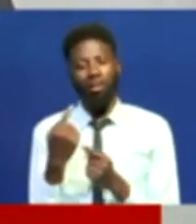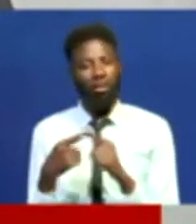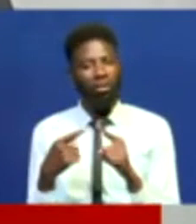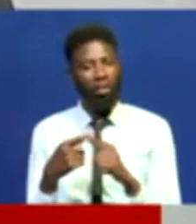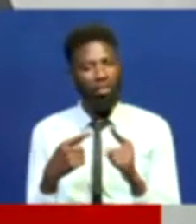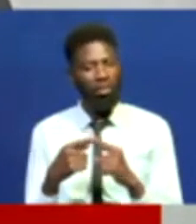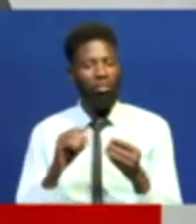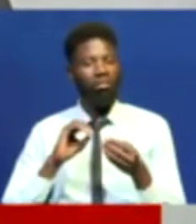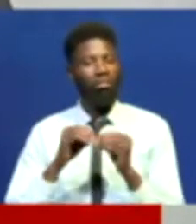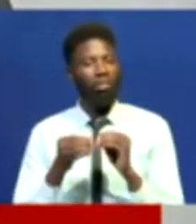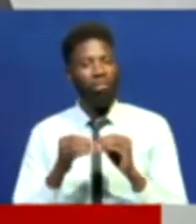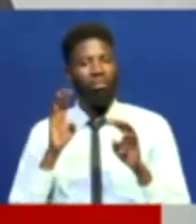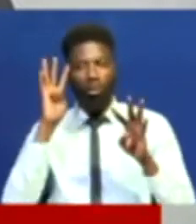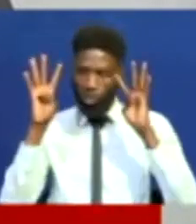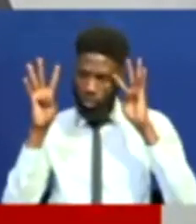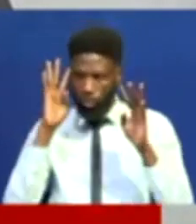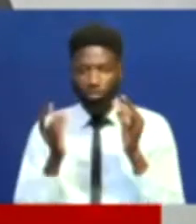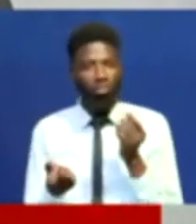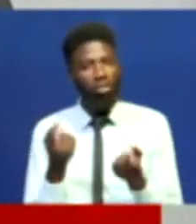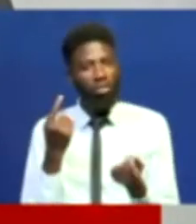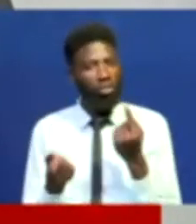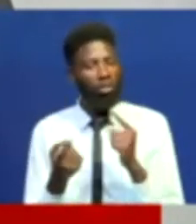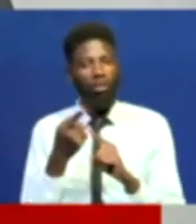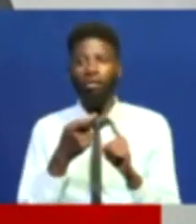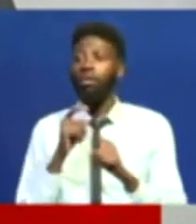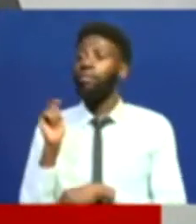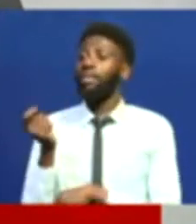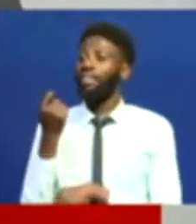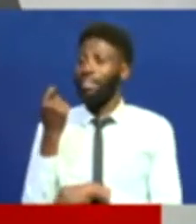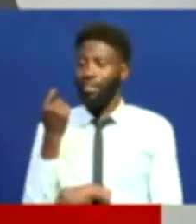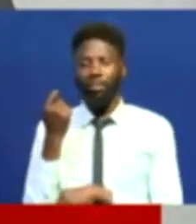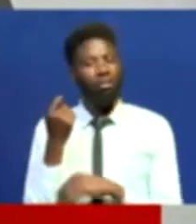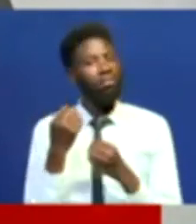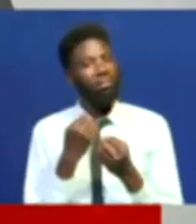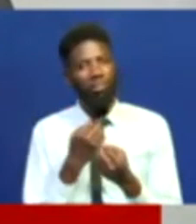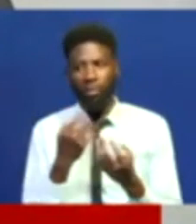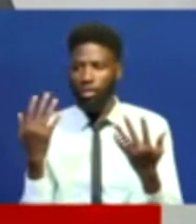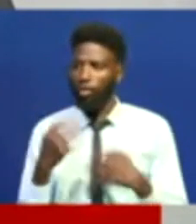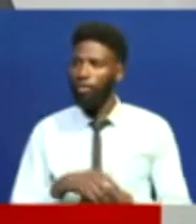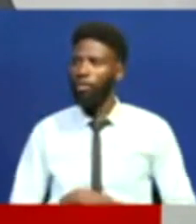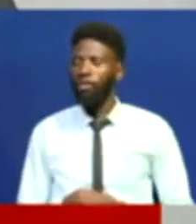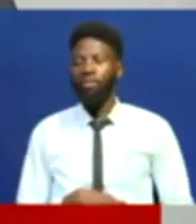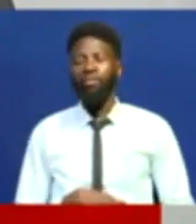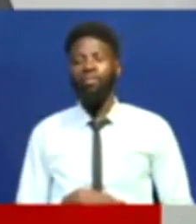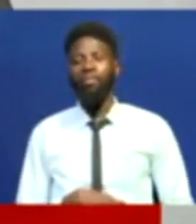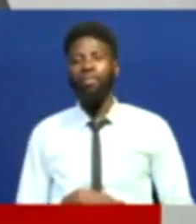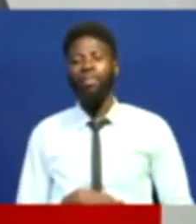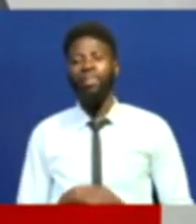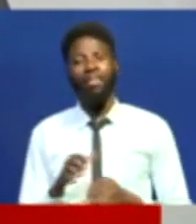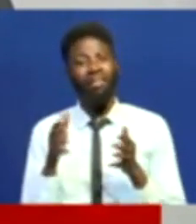the number of innovations that are coming out of Kenya, they are immense. Yeah. The